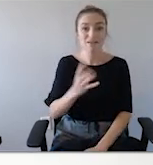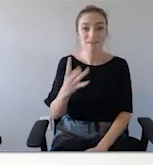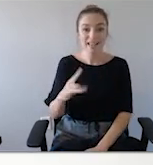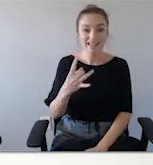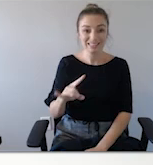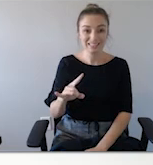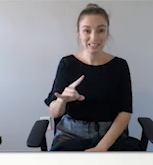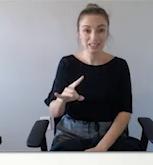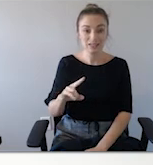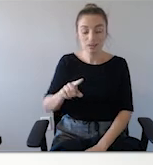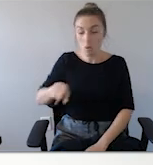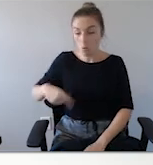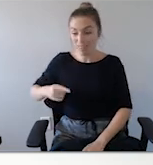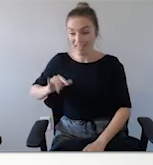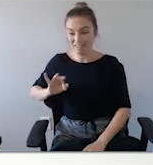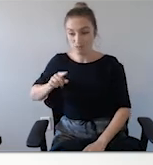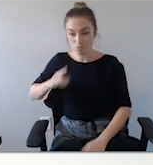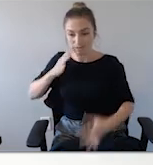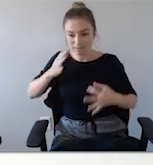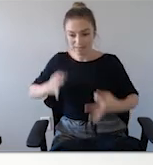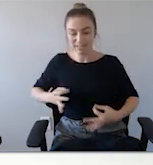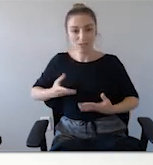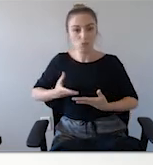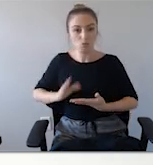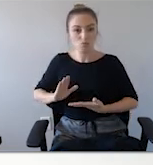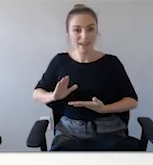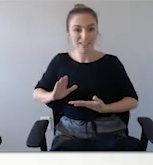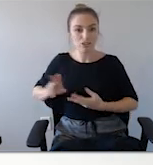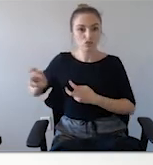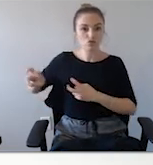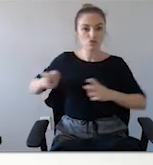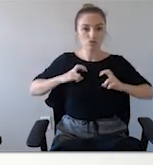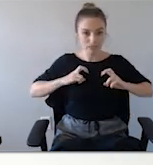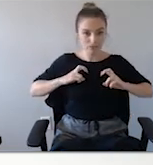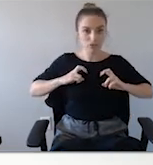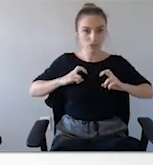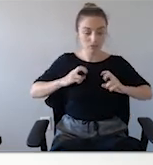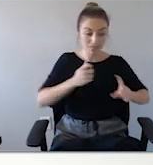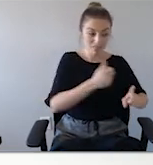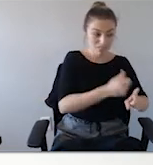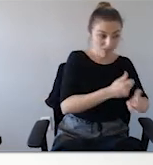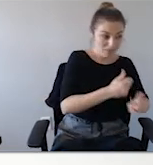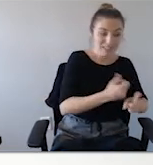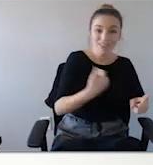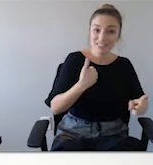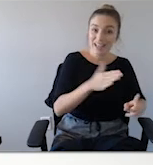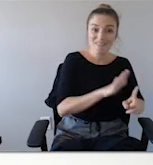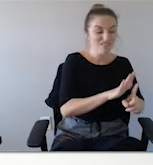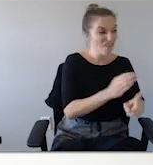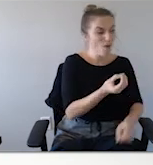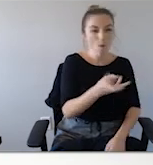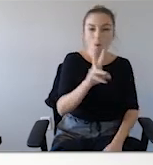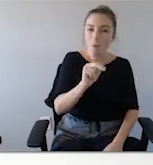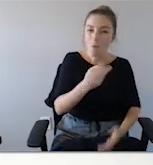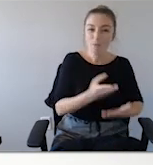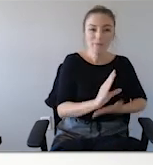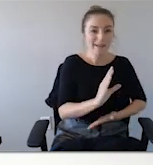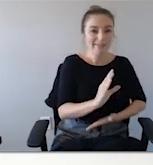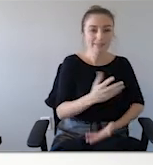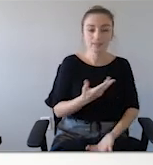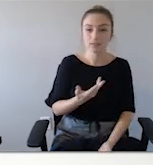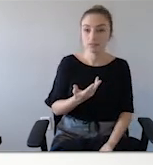their rights as all of, anybody who is in here as a parent. When you turned 18, you got the next level of rights. Your kids are the